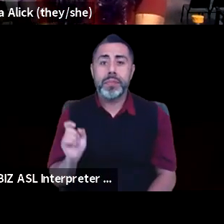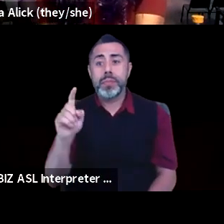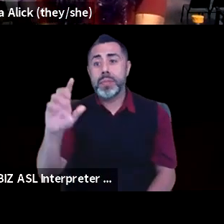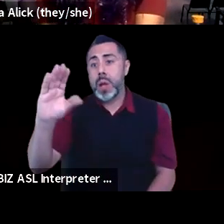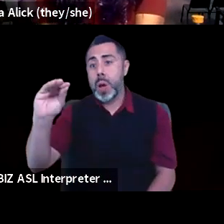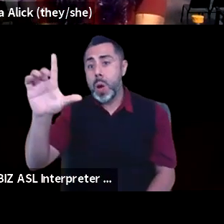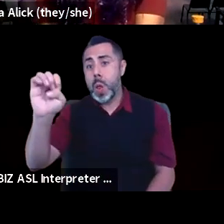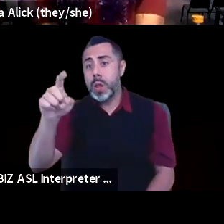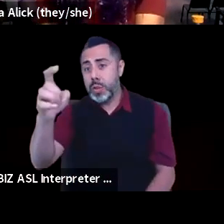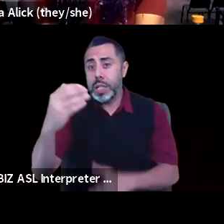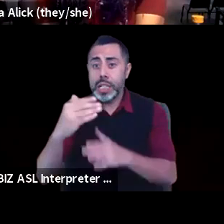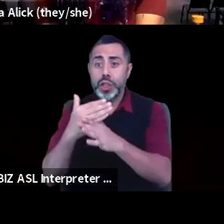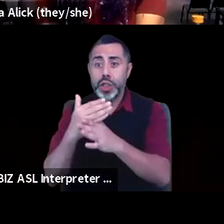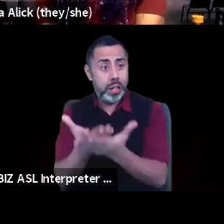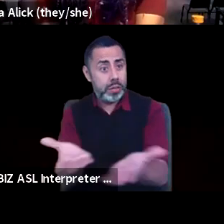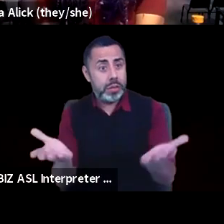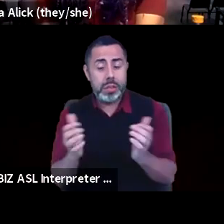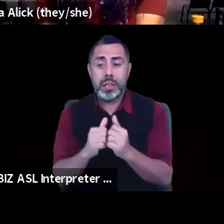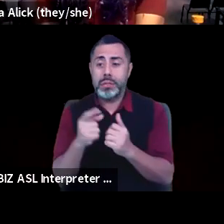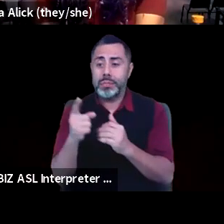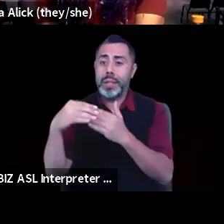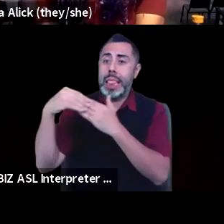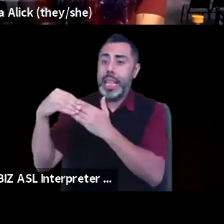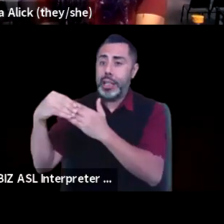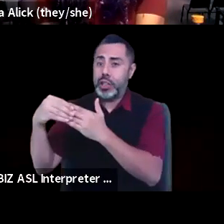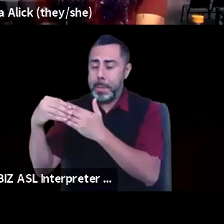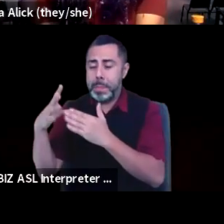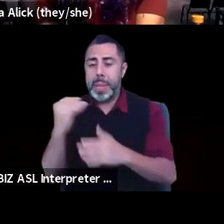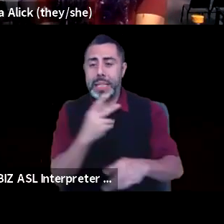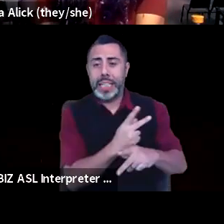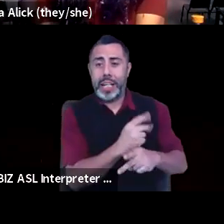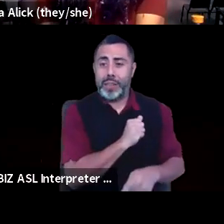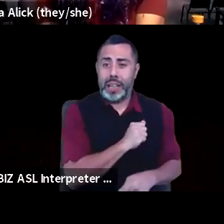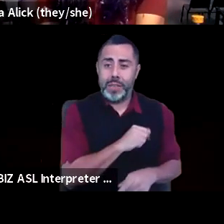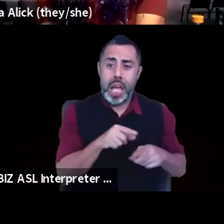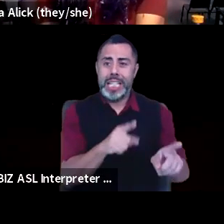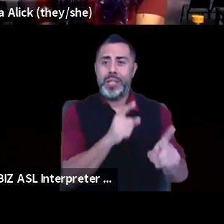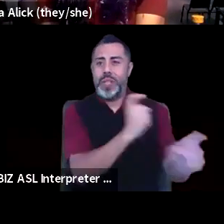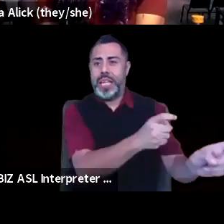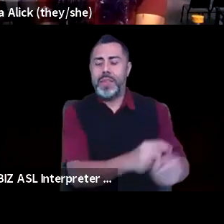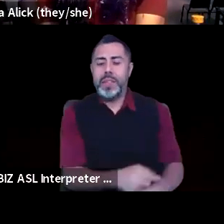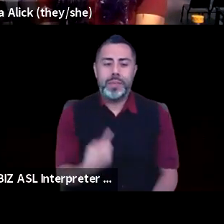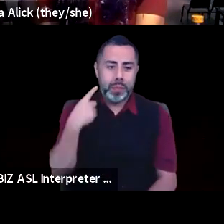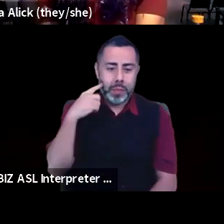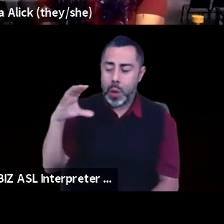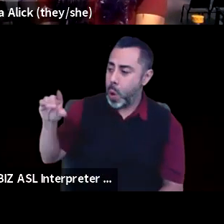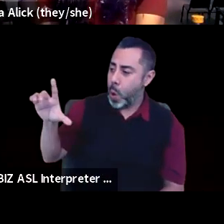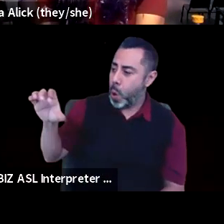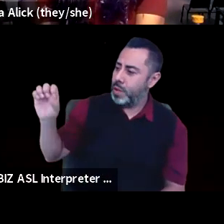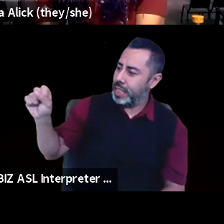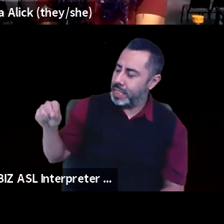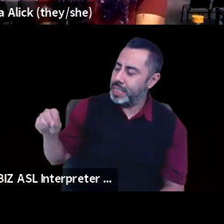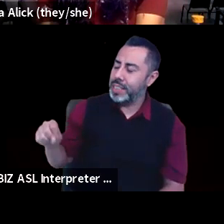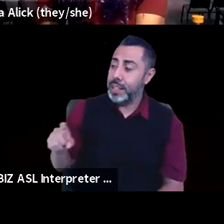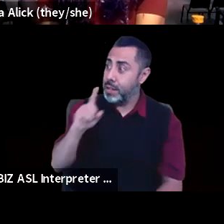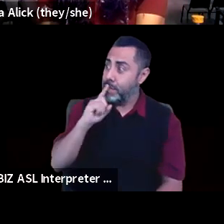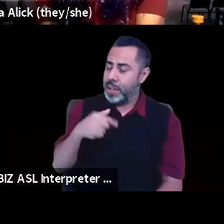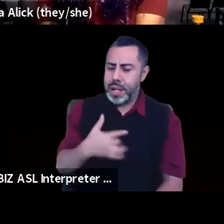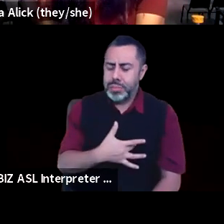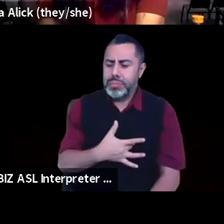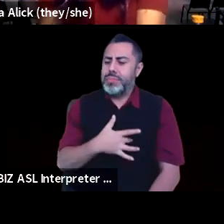care of yourself as you give? Yeah, sure. I'll jump in. I'm definitely resonating with the opportunity